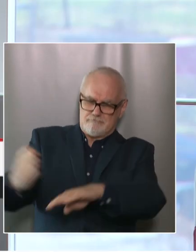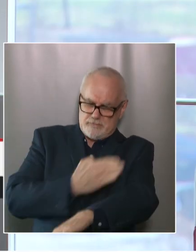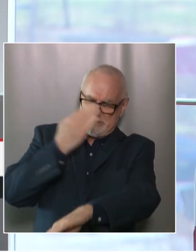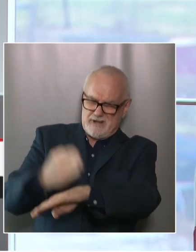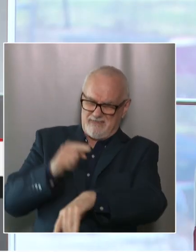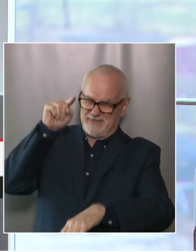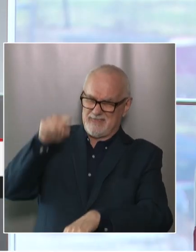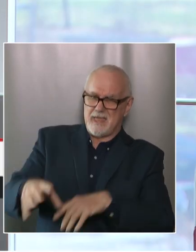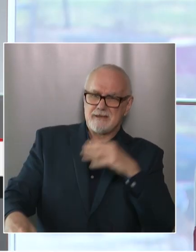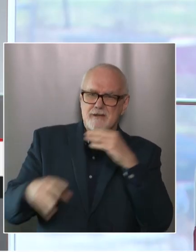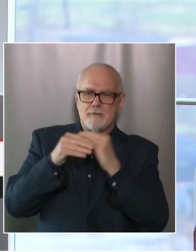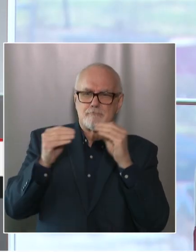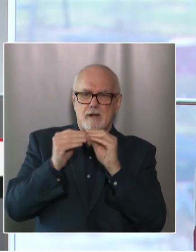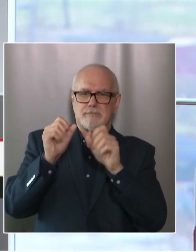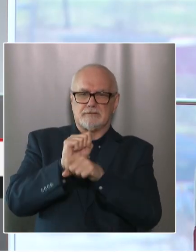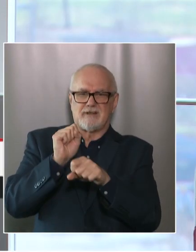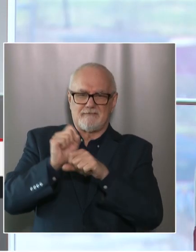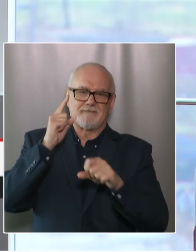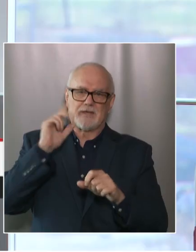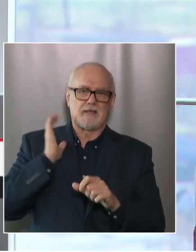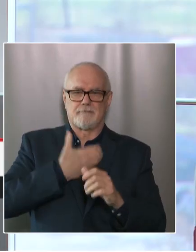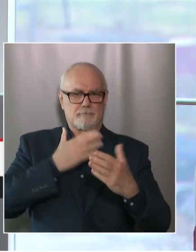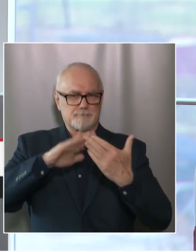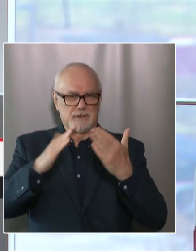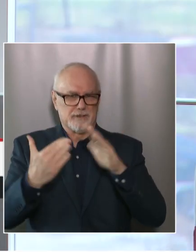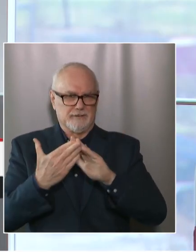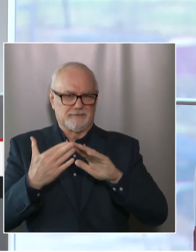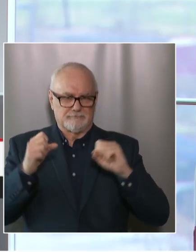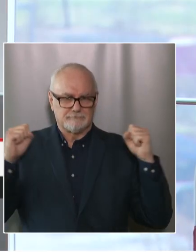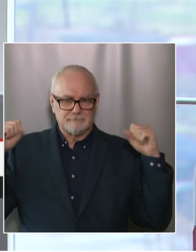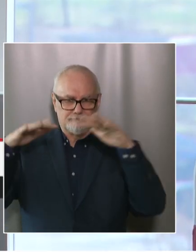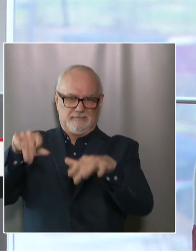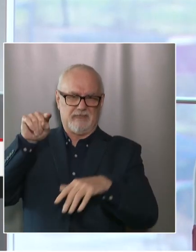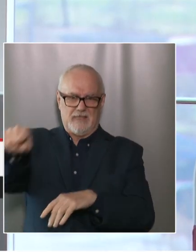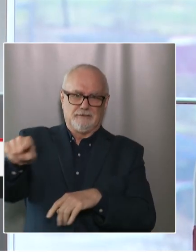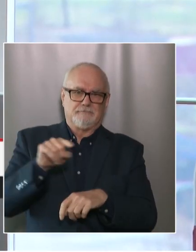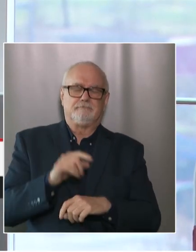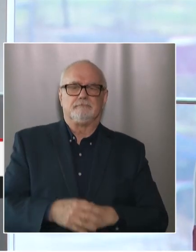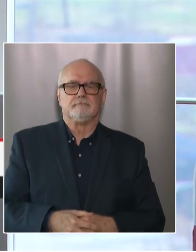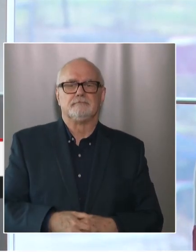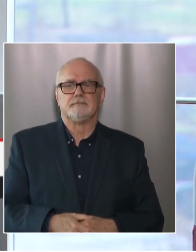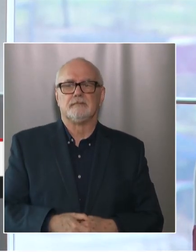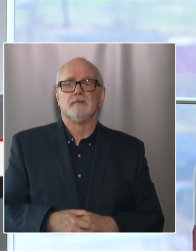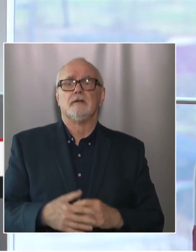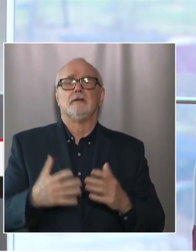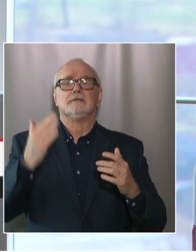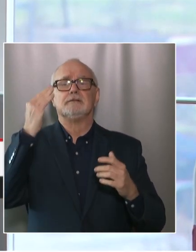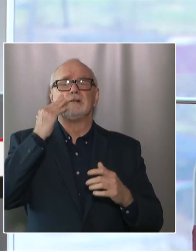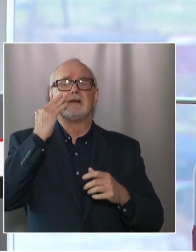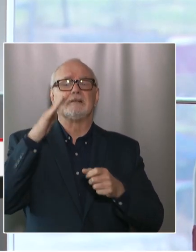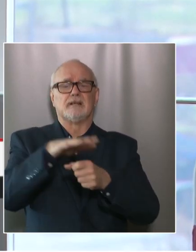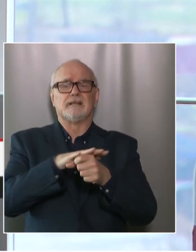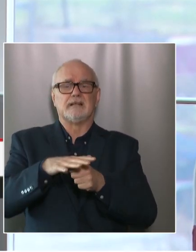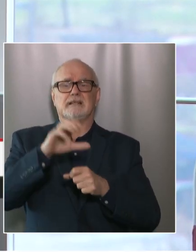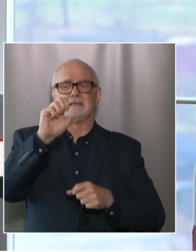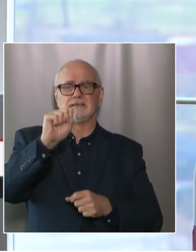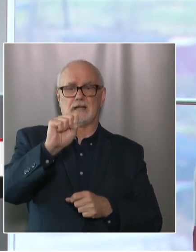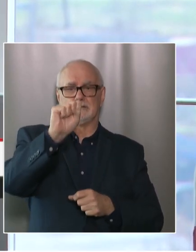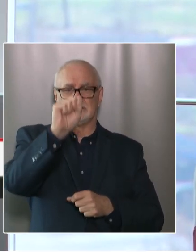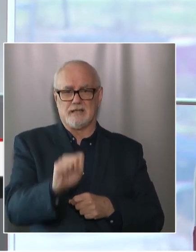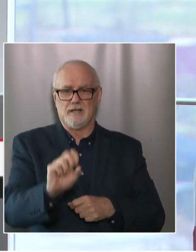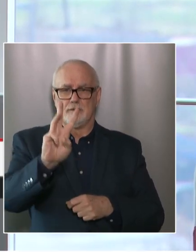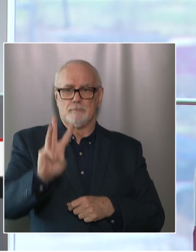that happens in the back, which is, what is the opportunity at the Southwest Federal Center, where 230 acres that is there